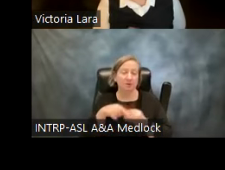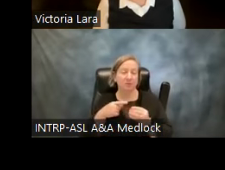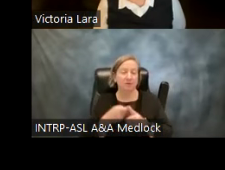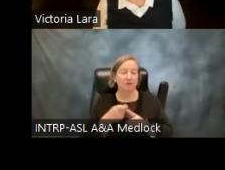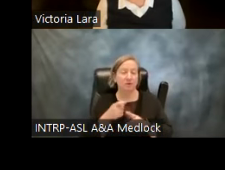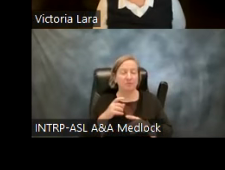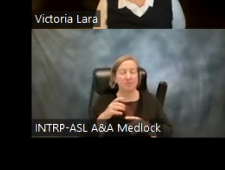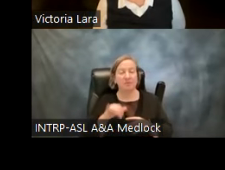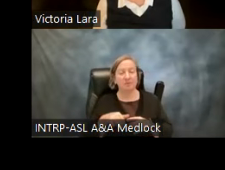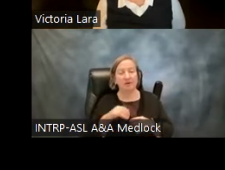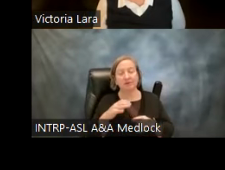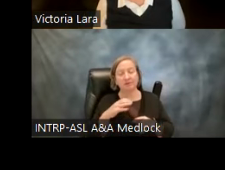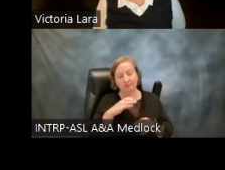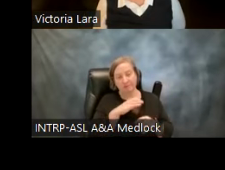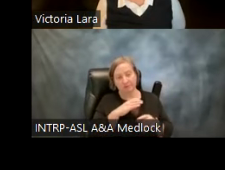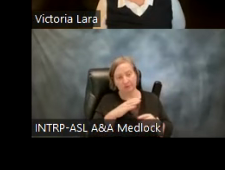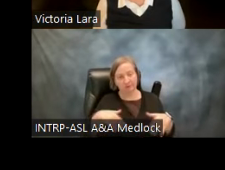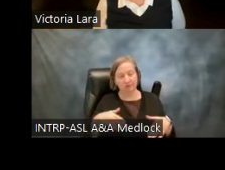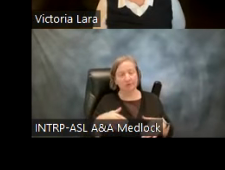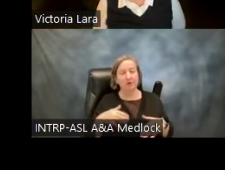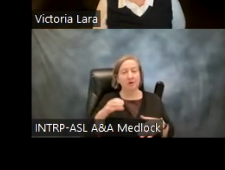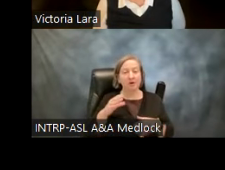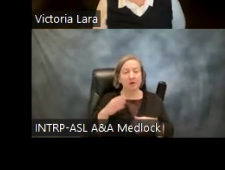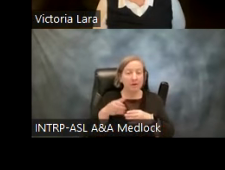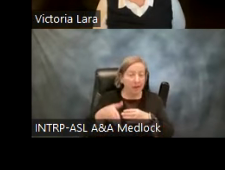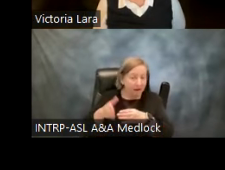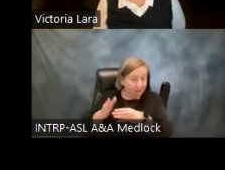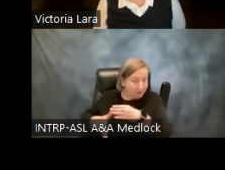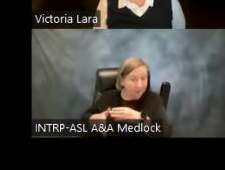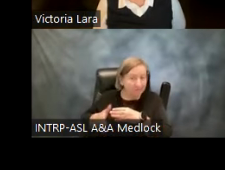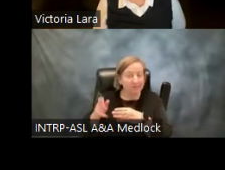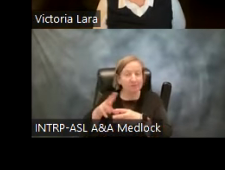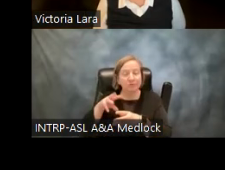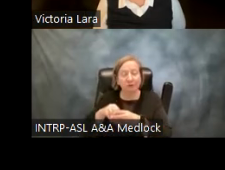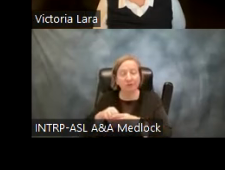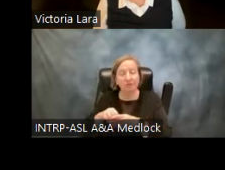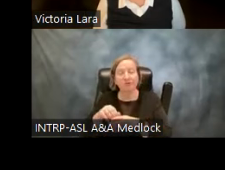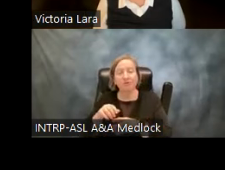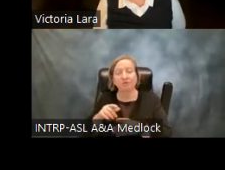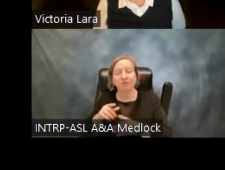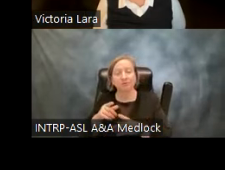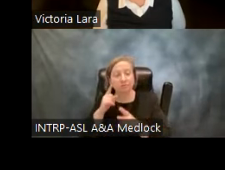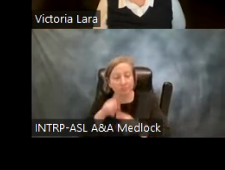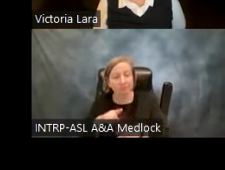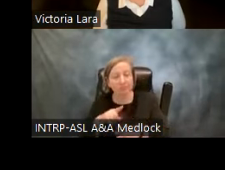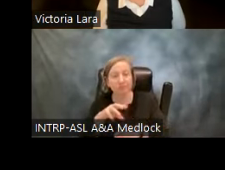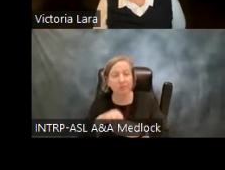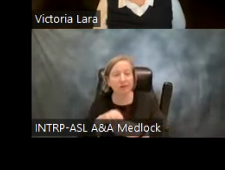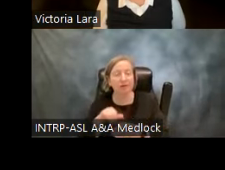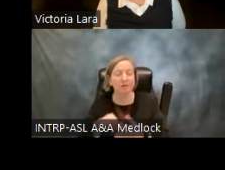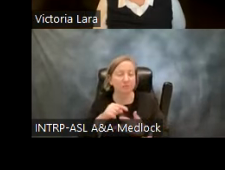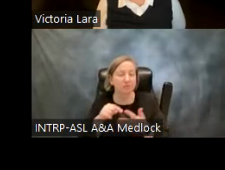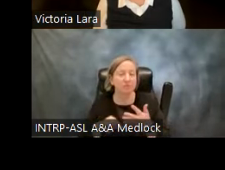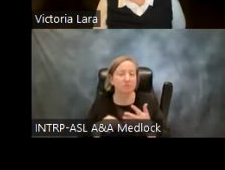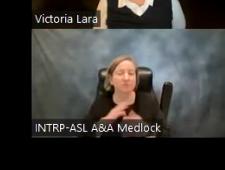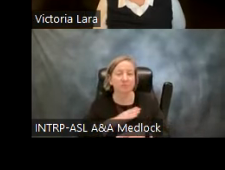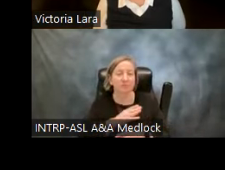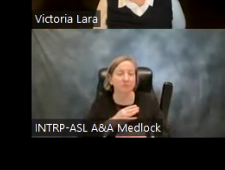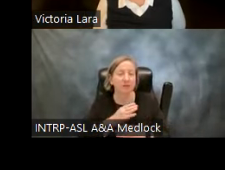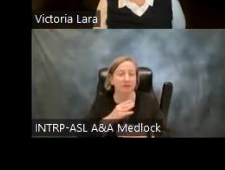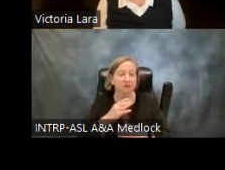And so the outcomes need to include areas of agreement that cover at least these items. Board membership, the